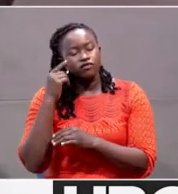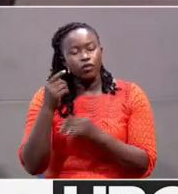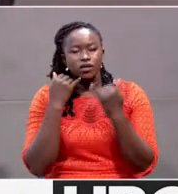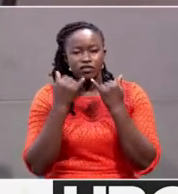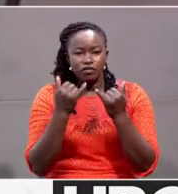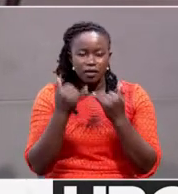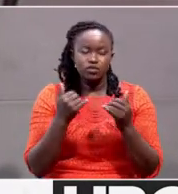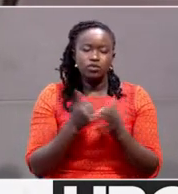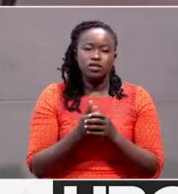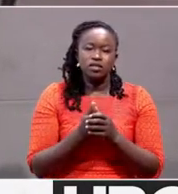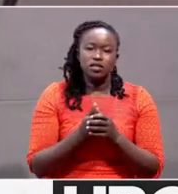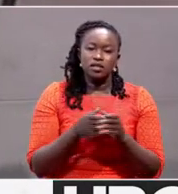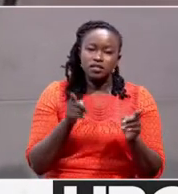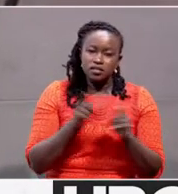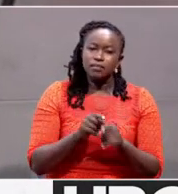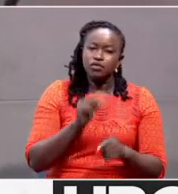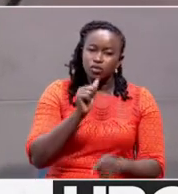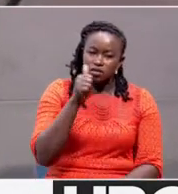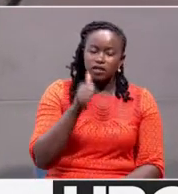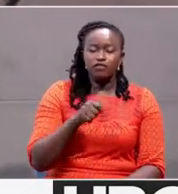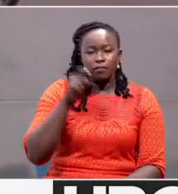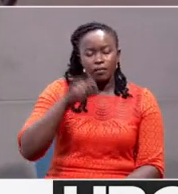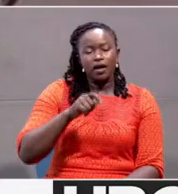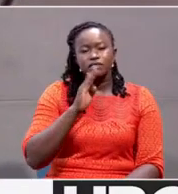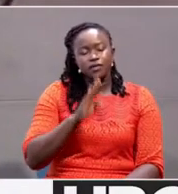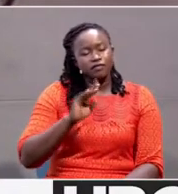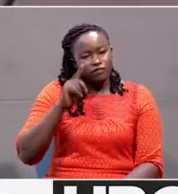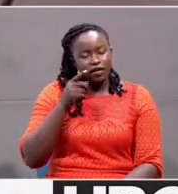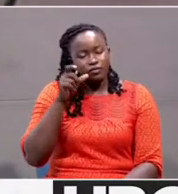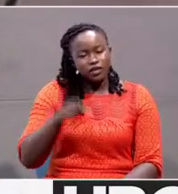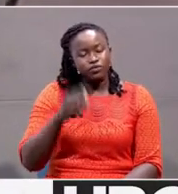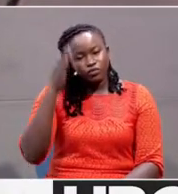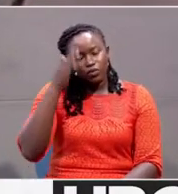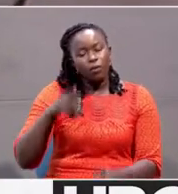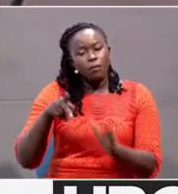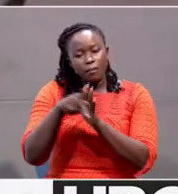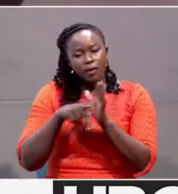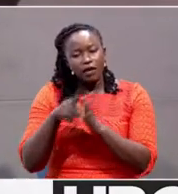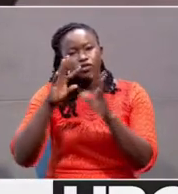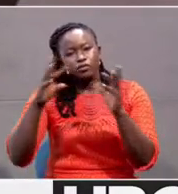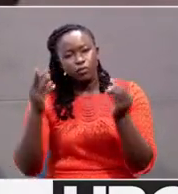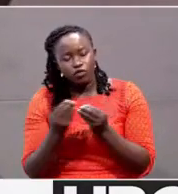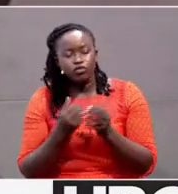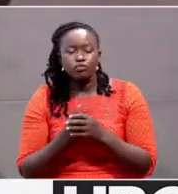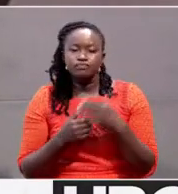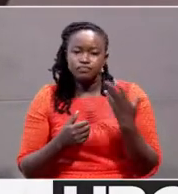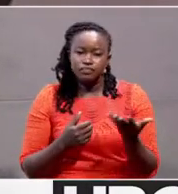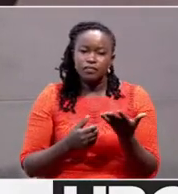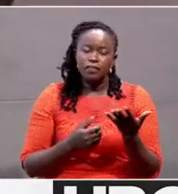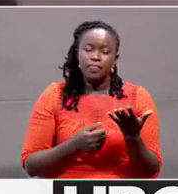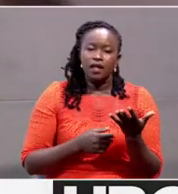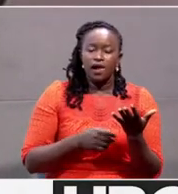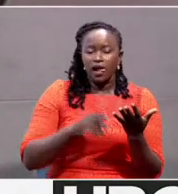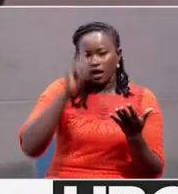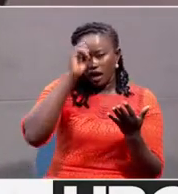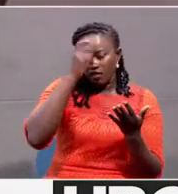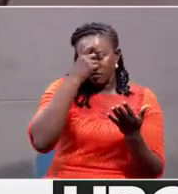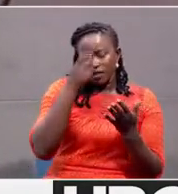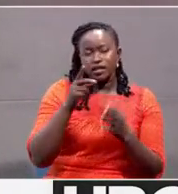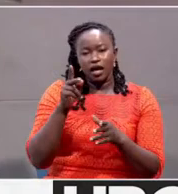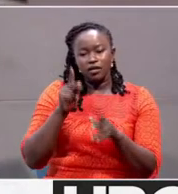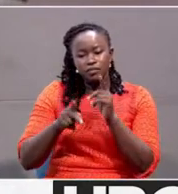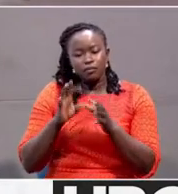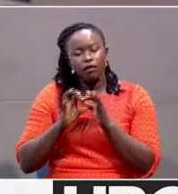information, be the first team to know the depth of the parish model, stand between the government and the